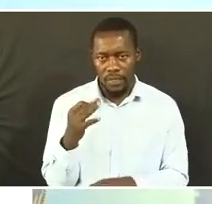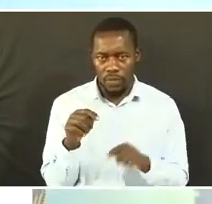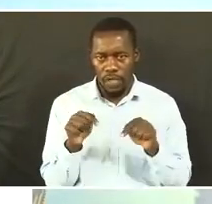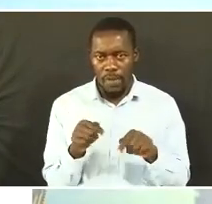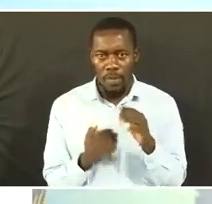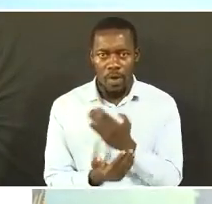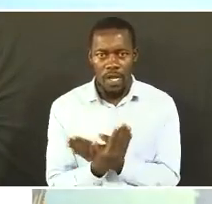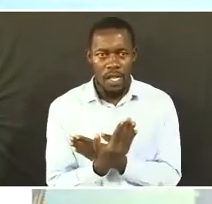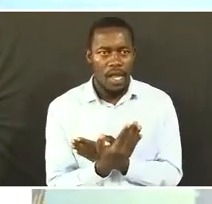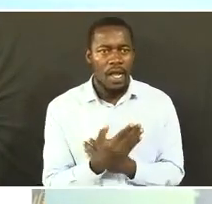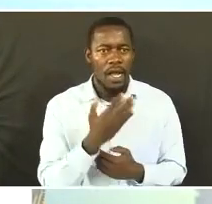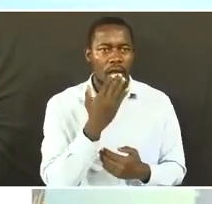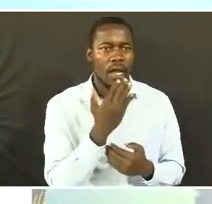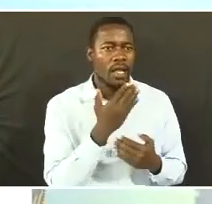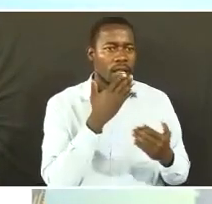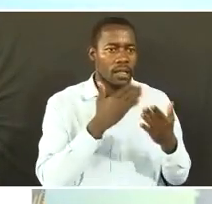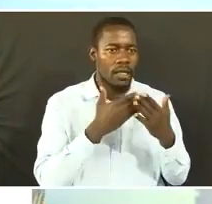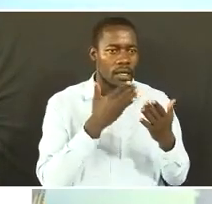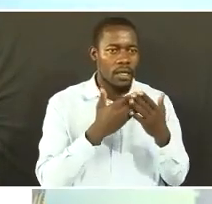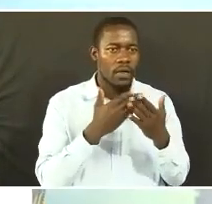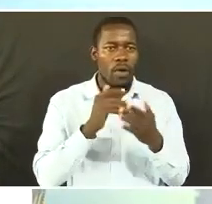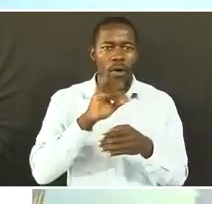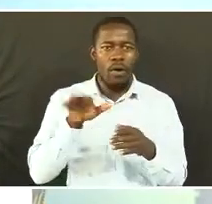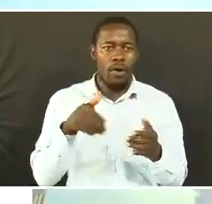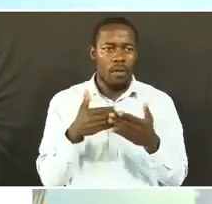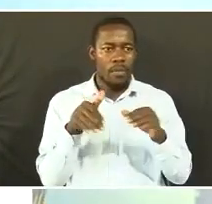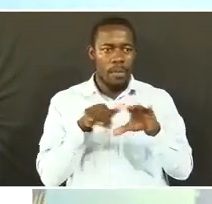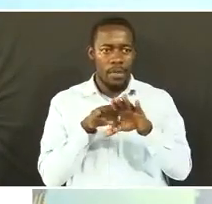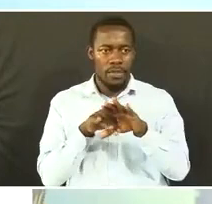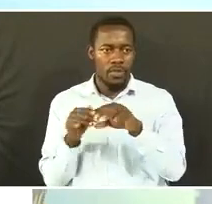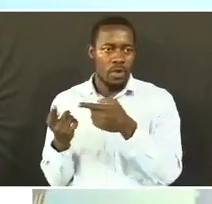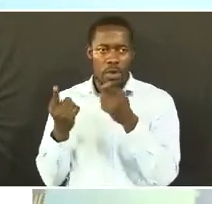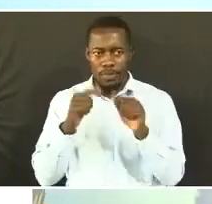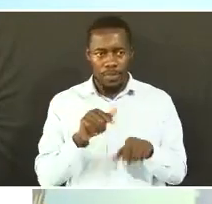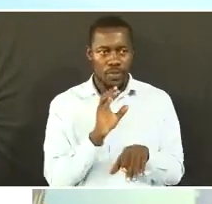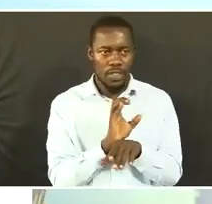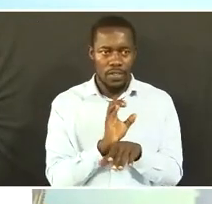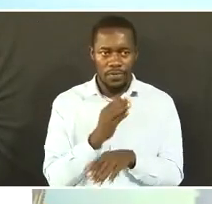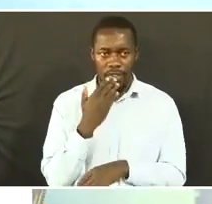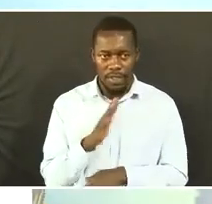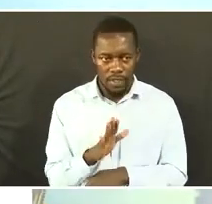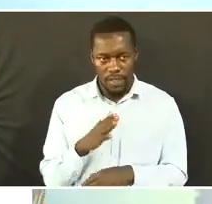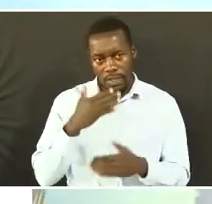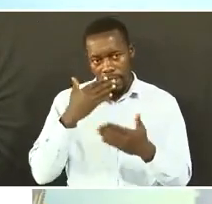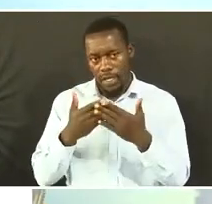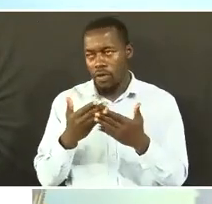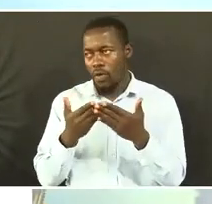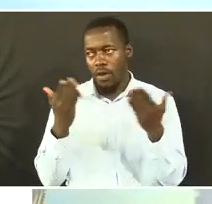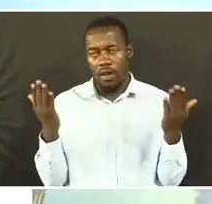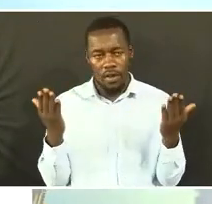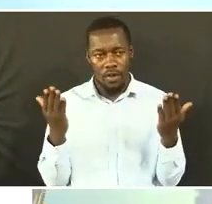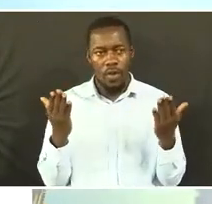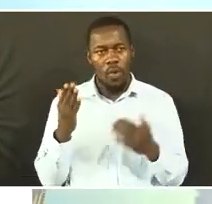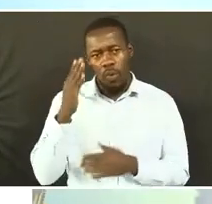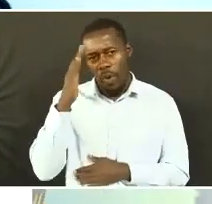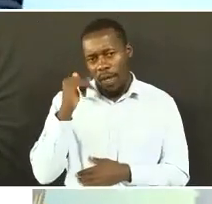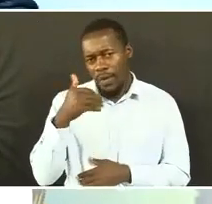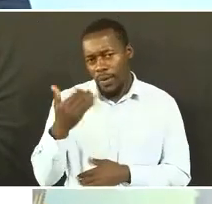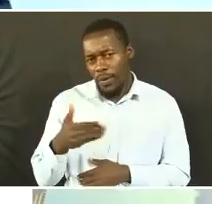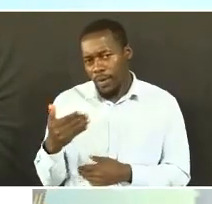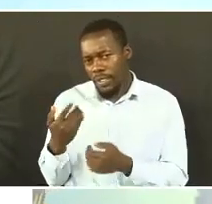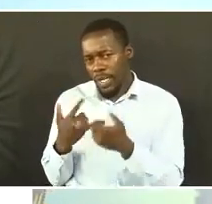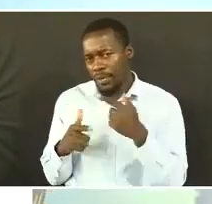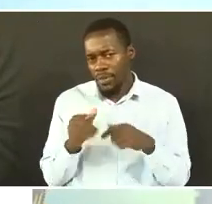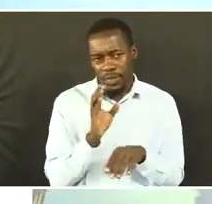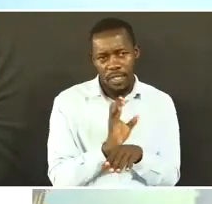to just appreciate our gathering today in church as a people. We gather in response to